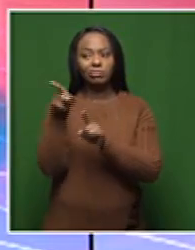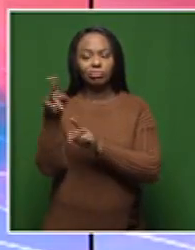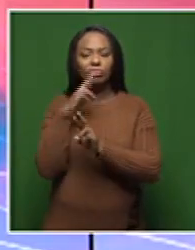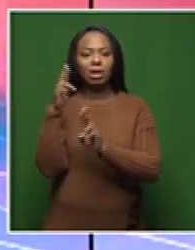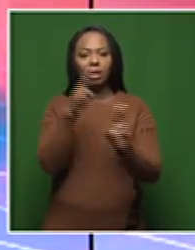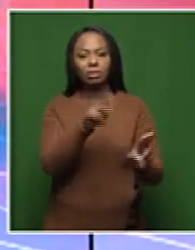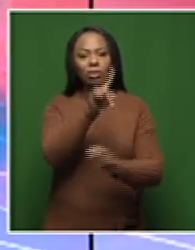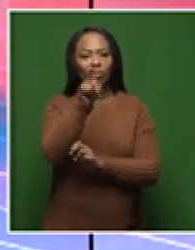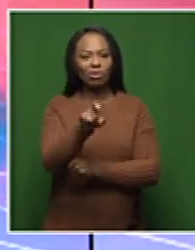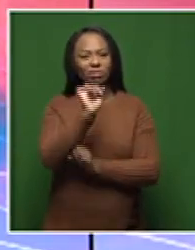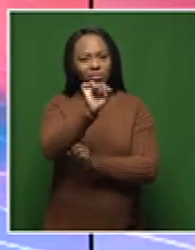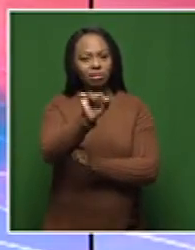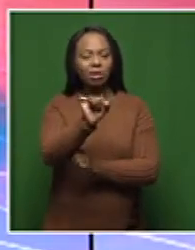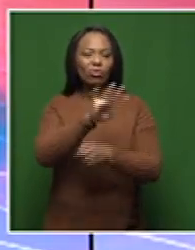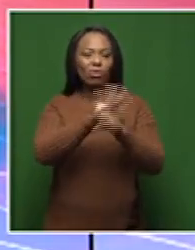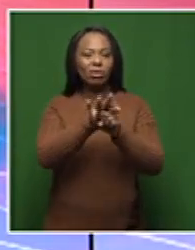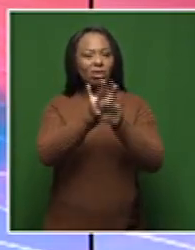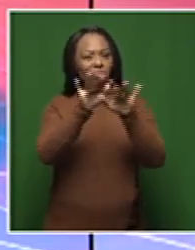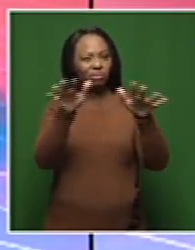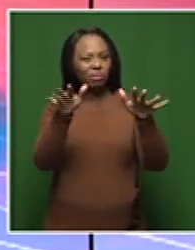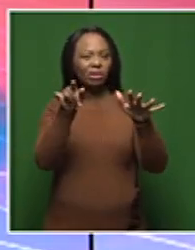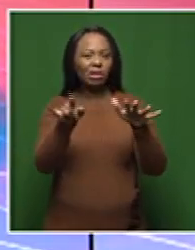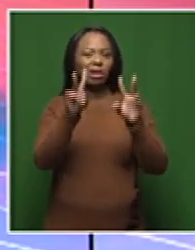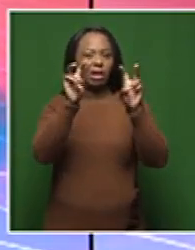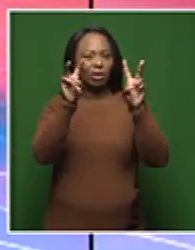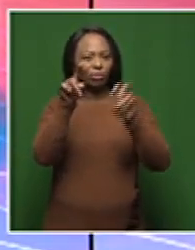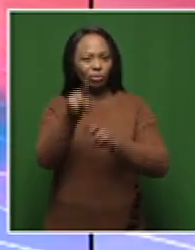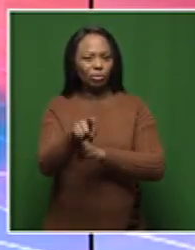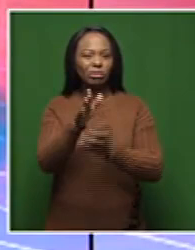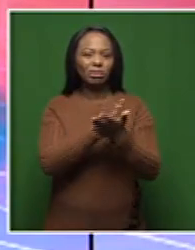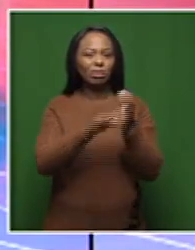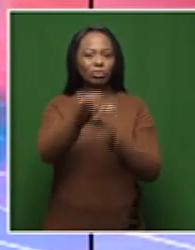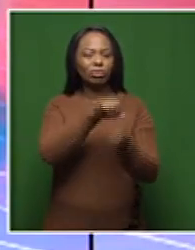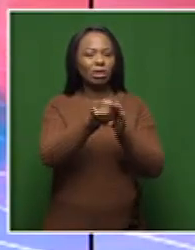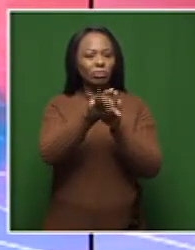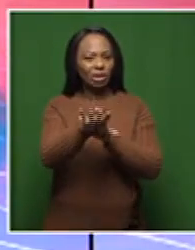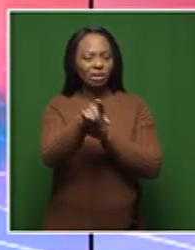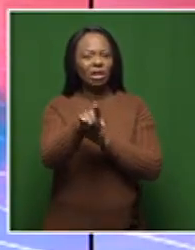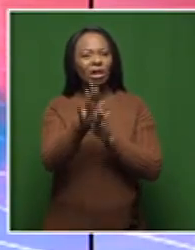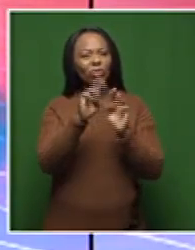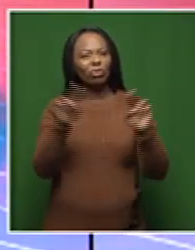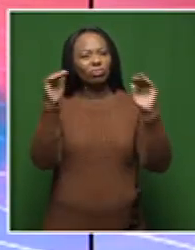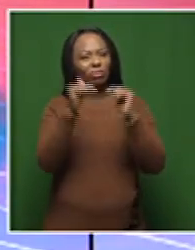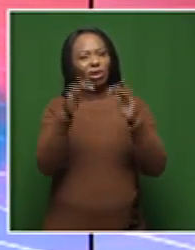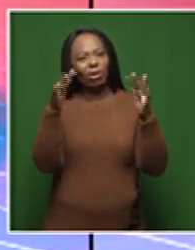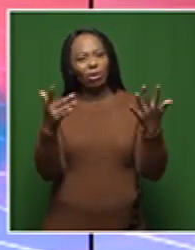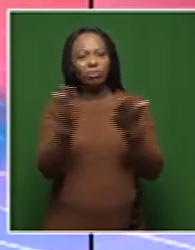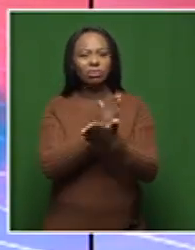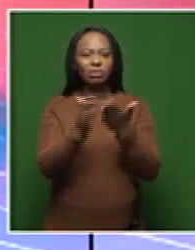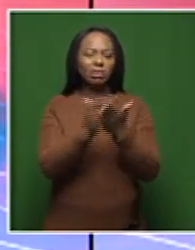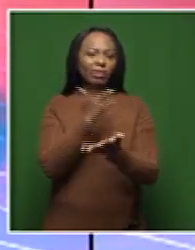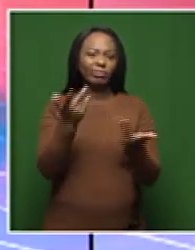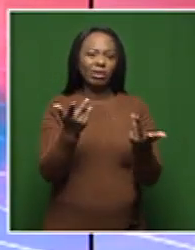about COVID-19 that some of you have been posting on social media. And of course, our fear is you just don't know what answers you're going to get. So you'll hear